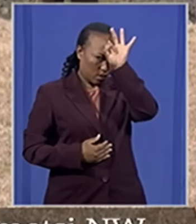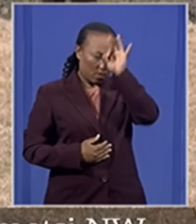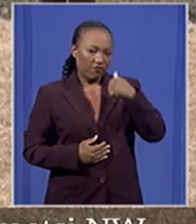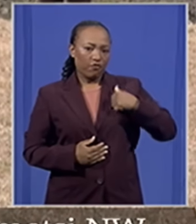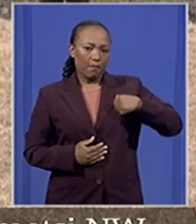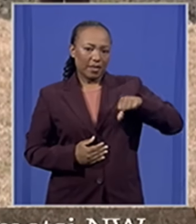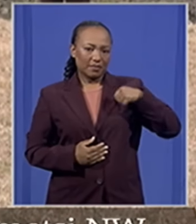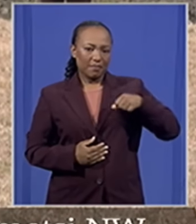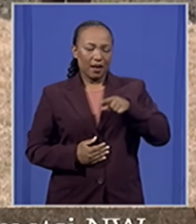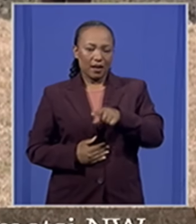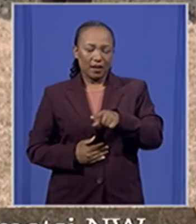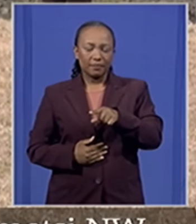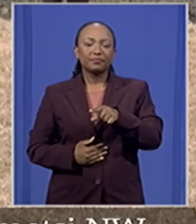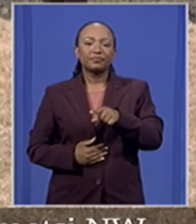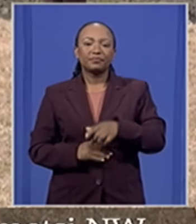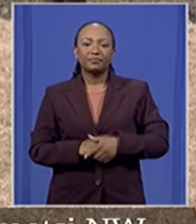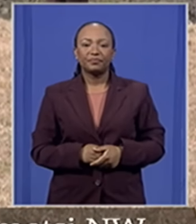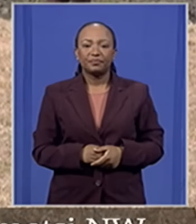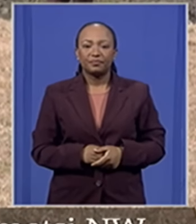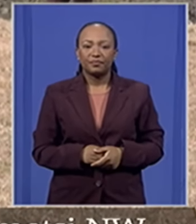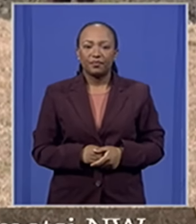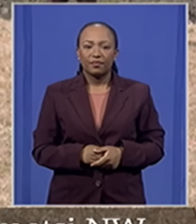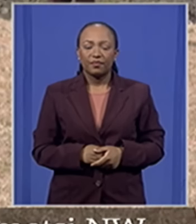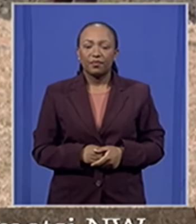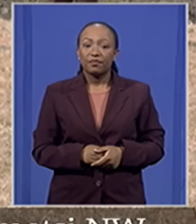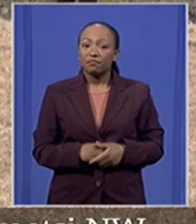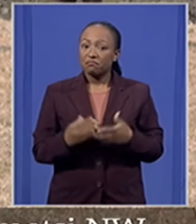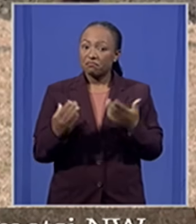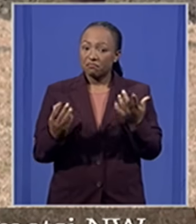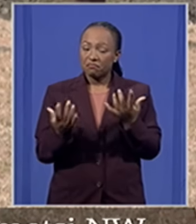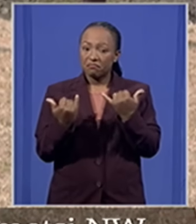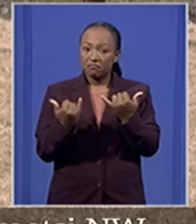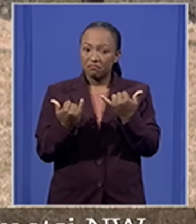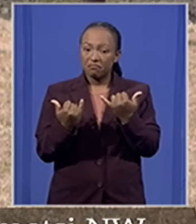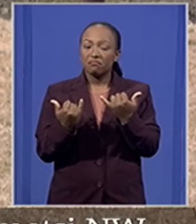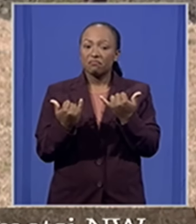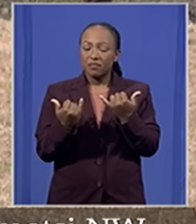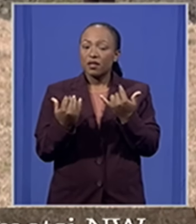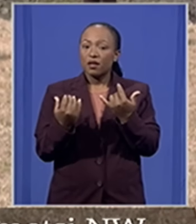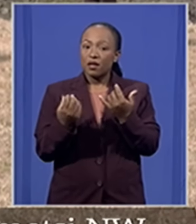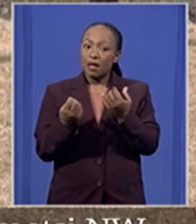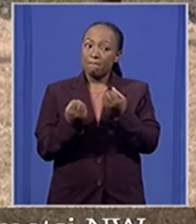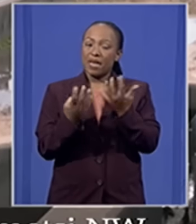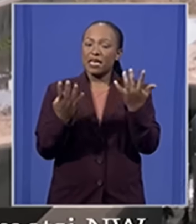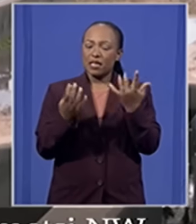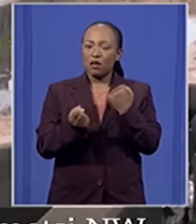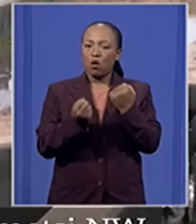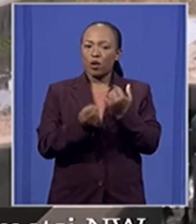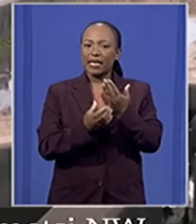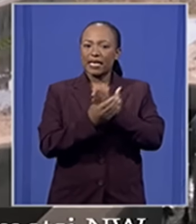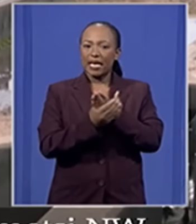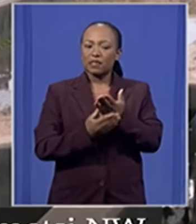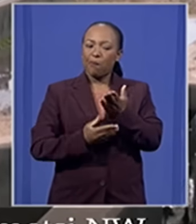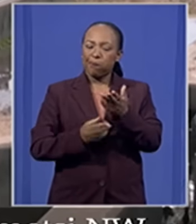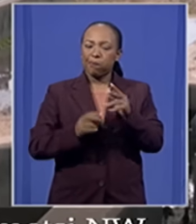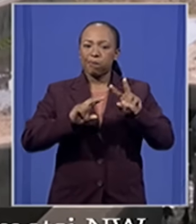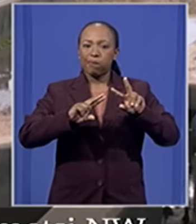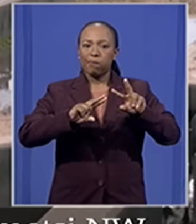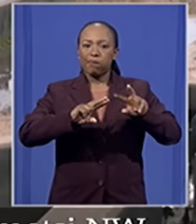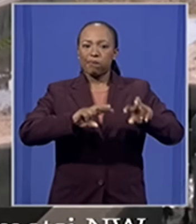wa Sedika wa Ngaka Modiri Molema, le gore ga jaana go dikgetsi di le malwa tseo di batlisisiwang go